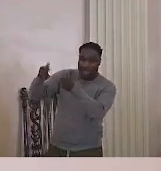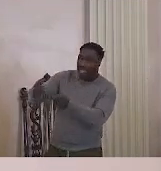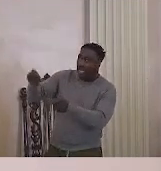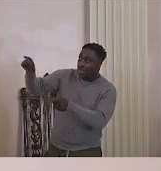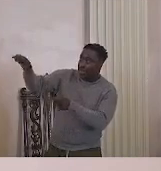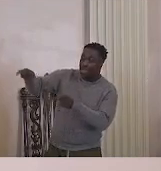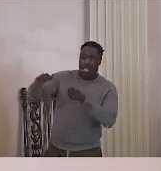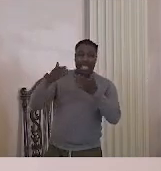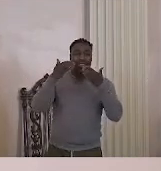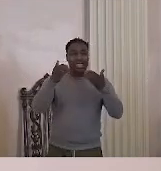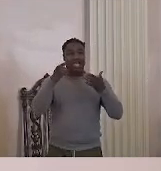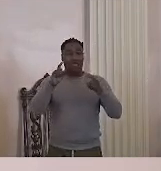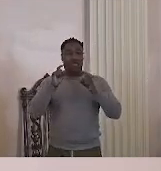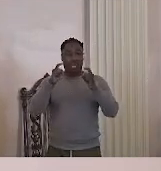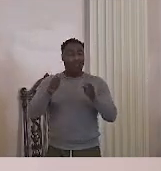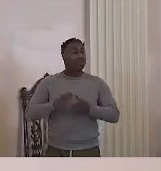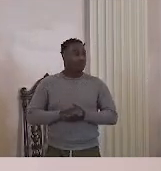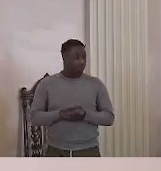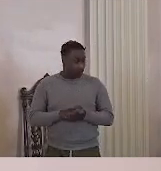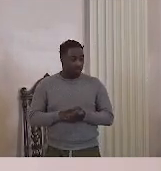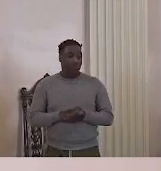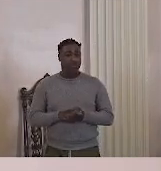your generosity. Today's offering will now.